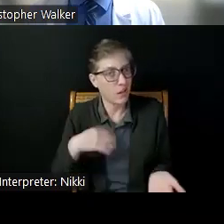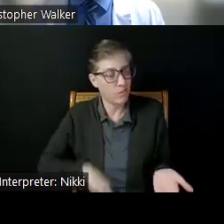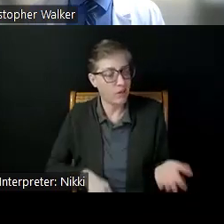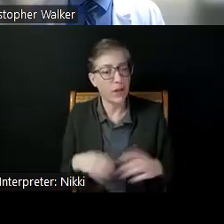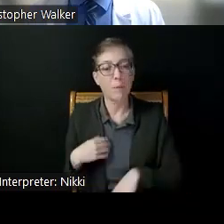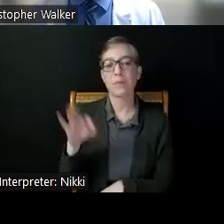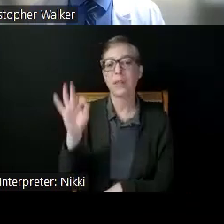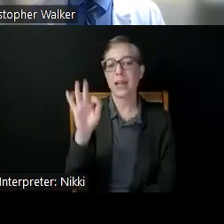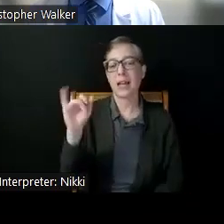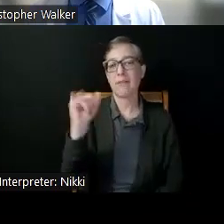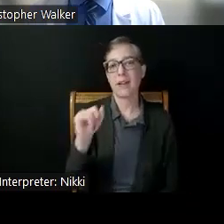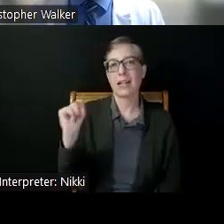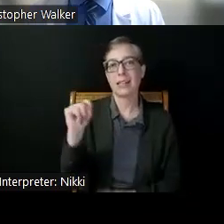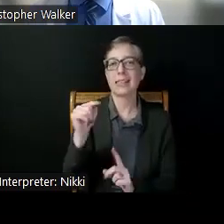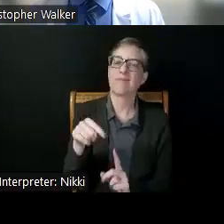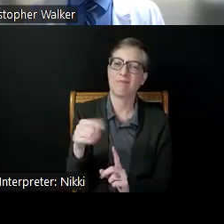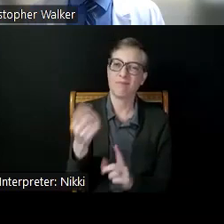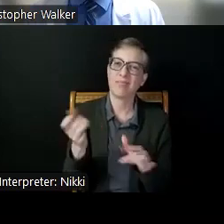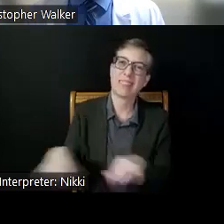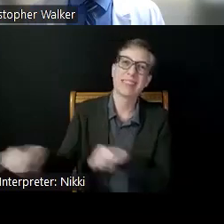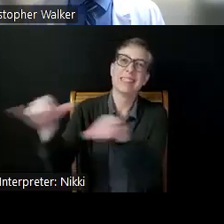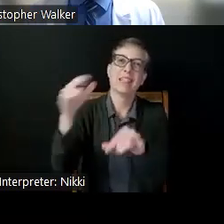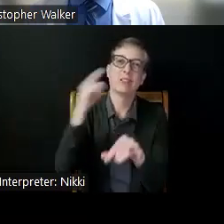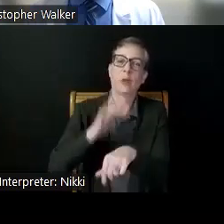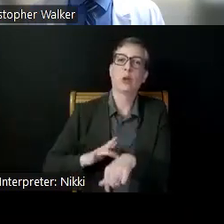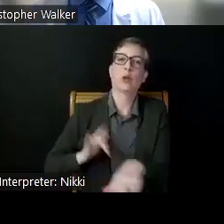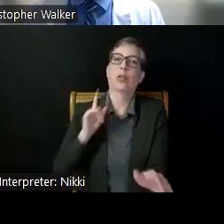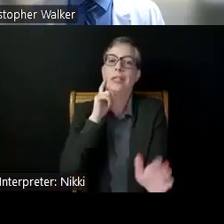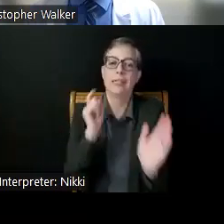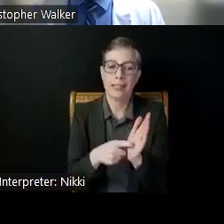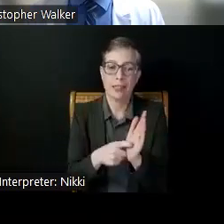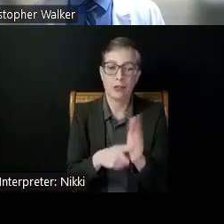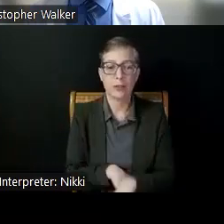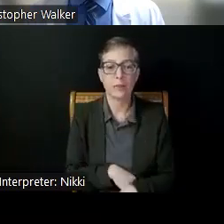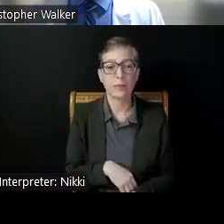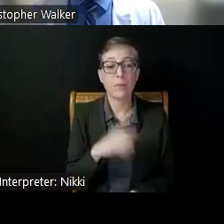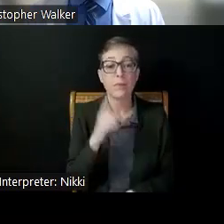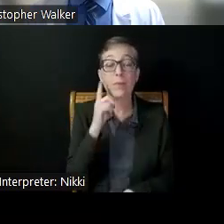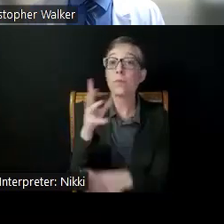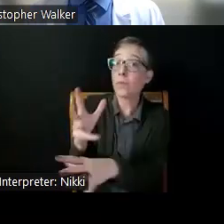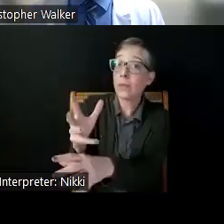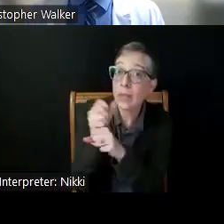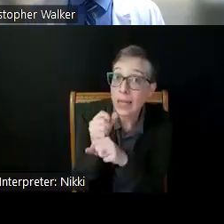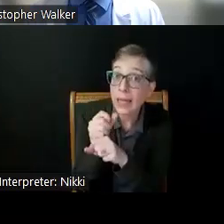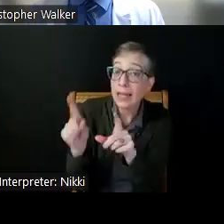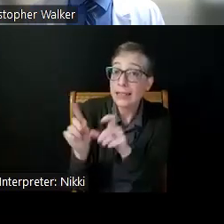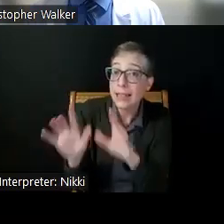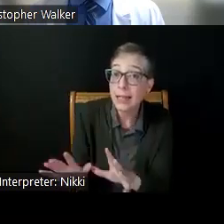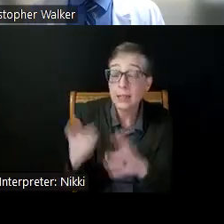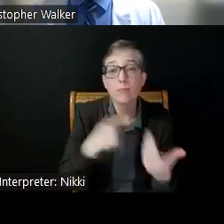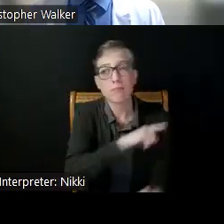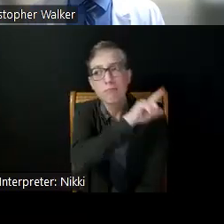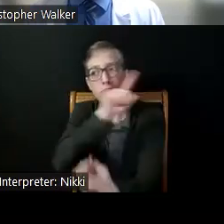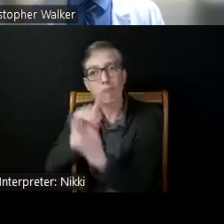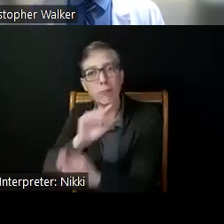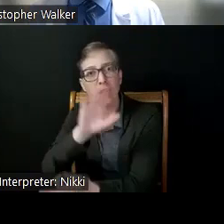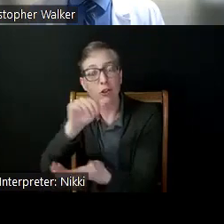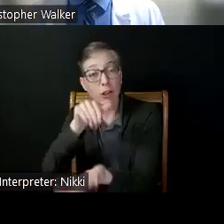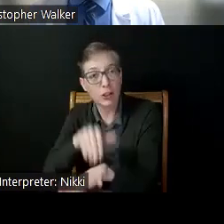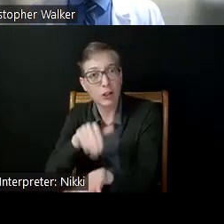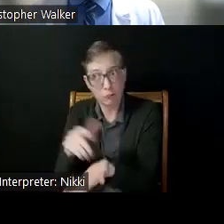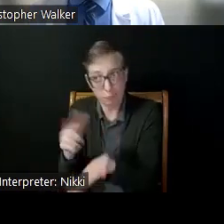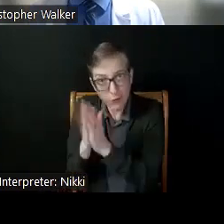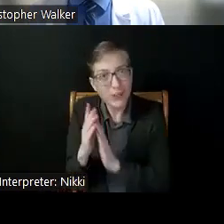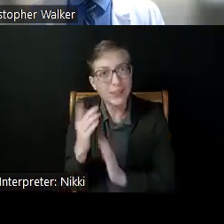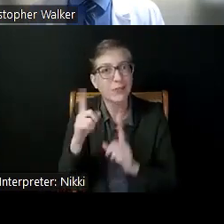of care for early detection. To get your test, visit your physician and request a FIT test. Once you receive